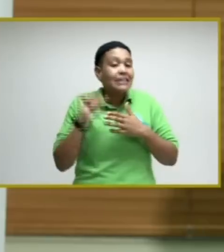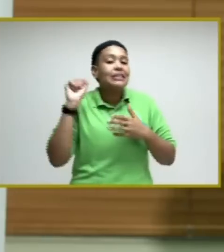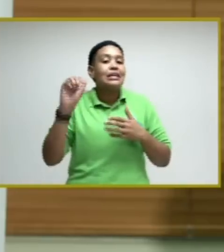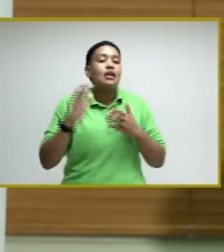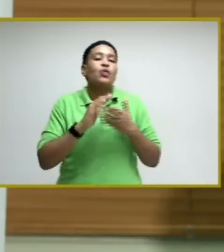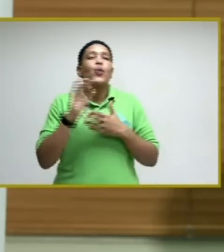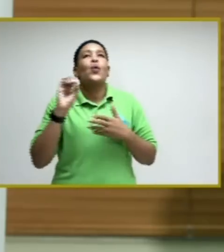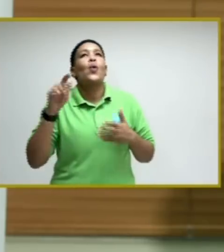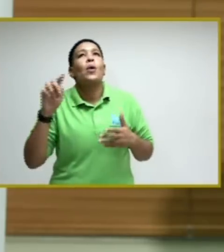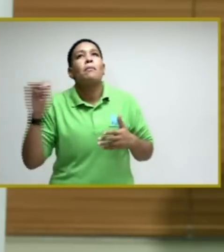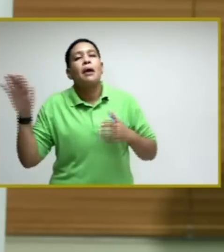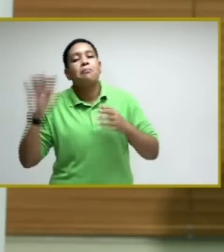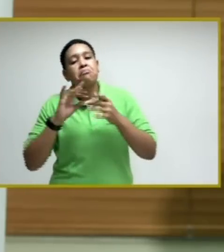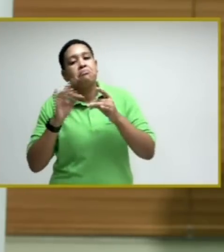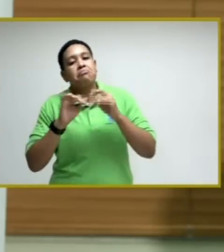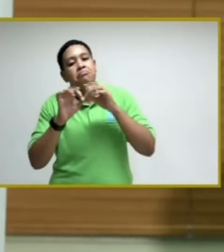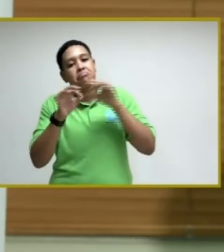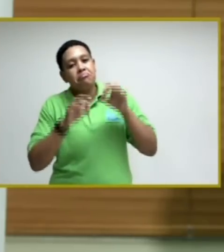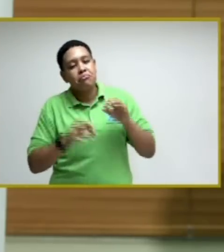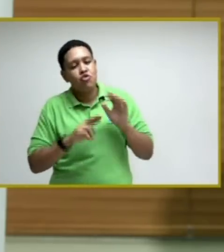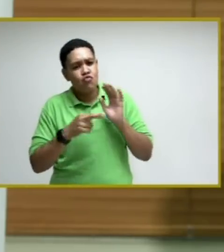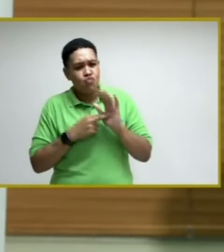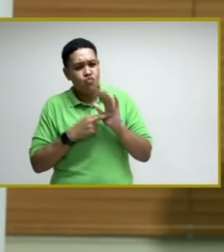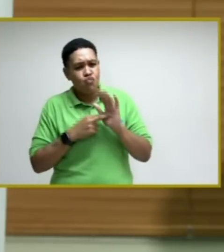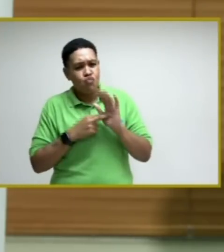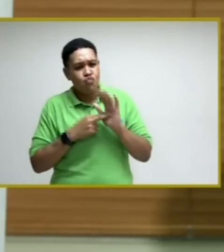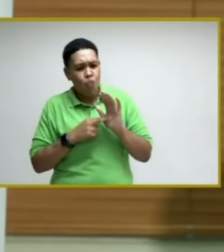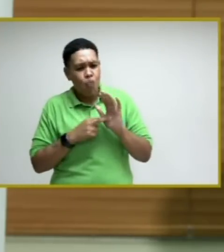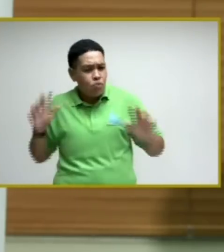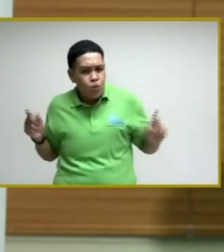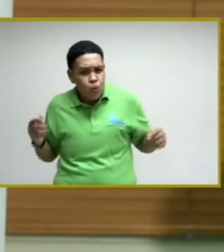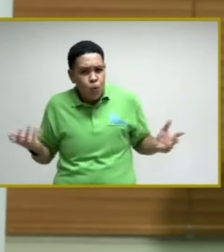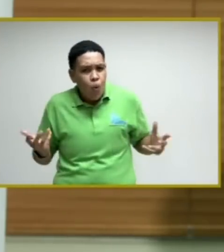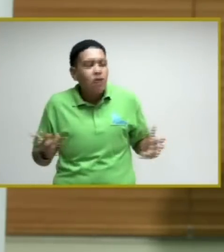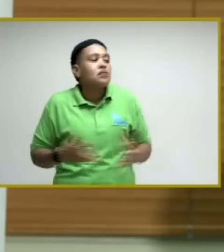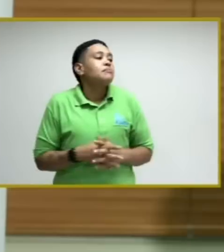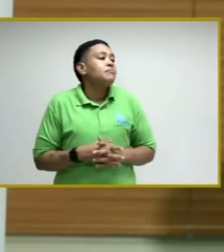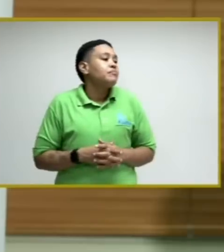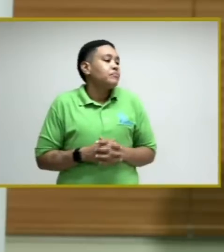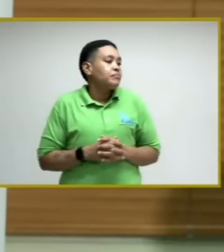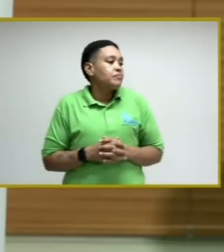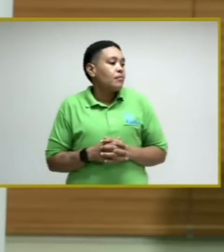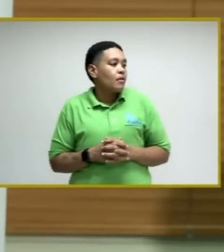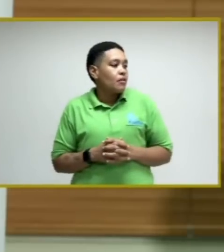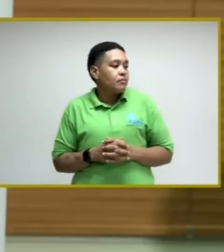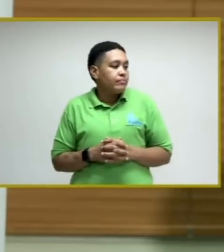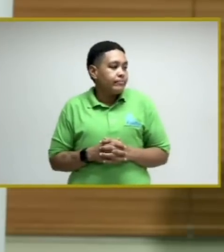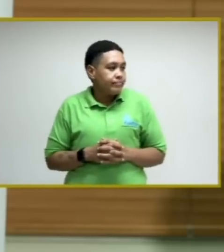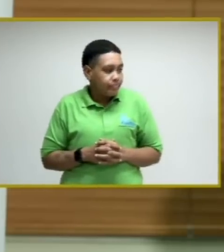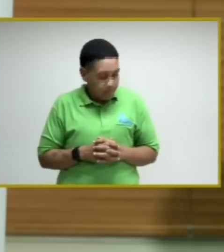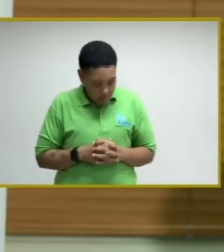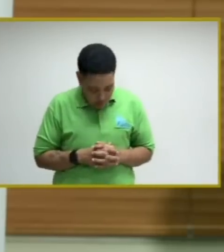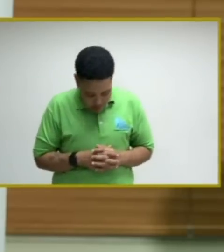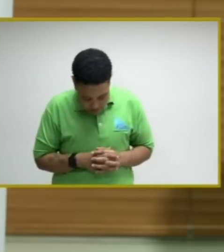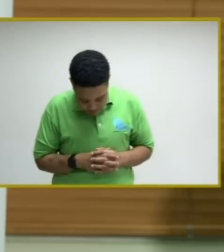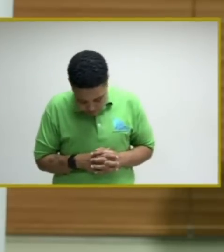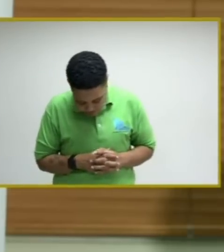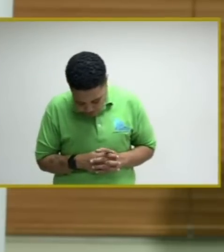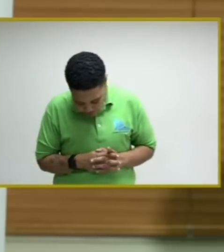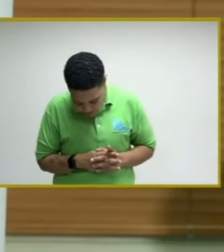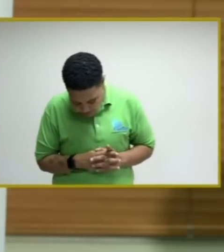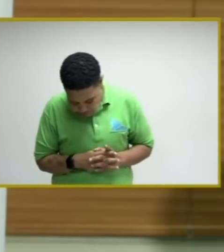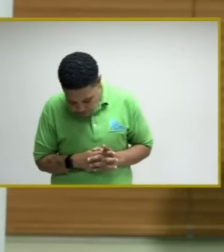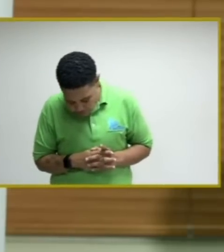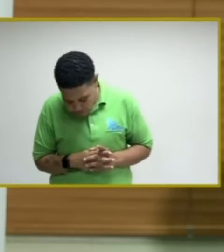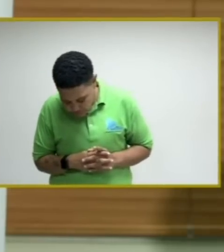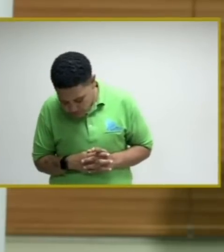OPM elaborating on the role of this group. And the simple explanation for it is that we